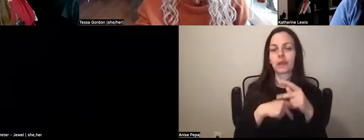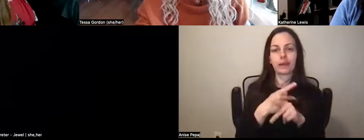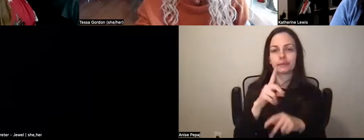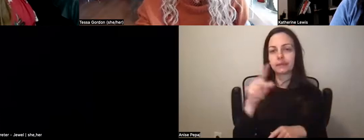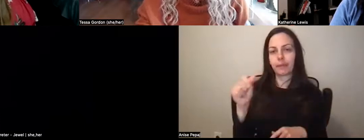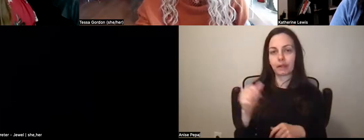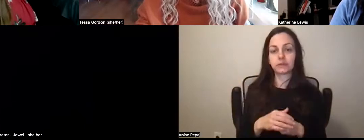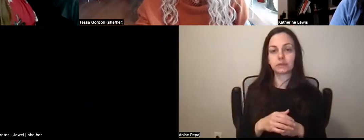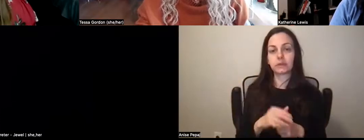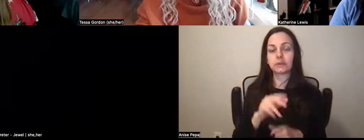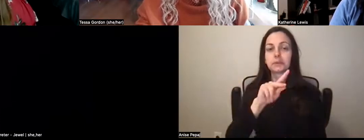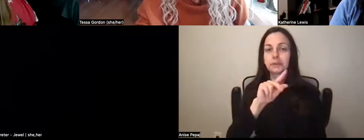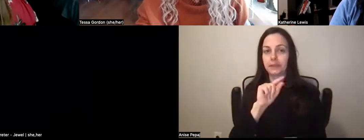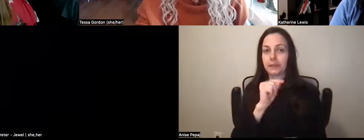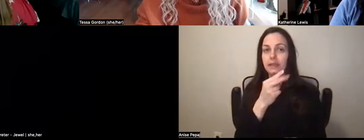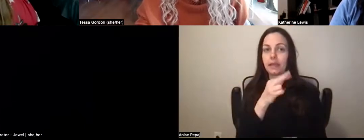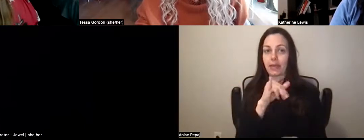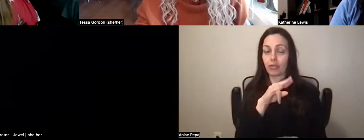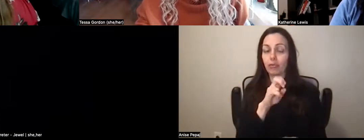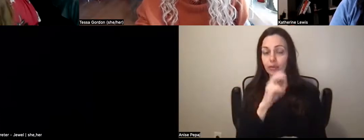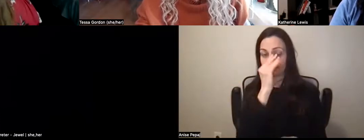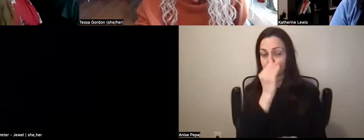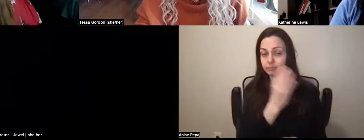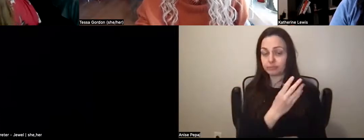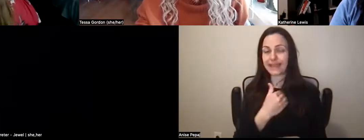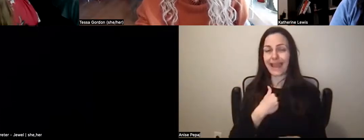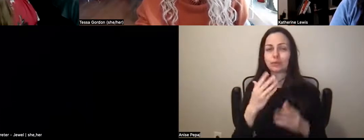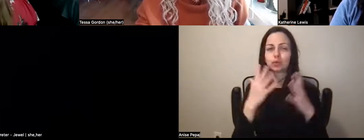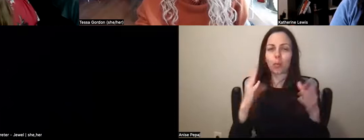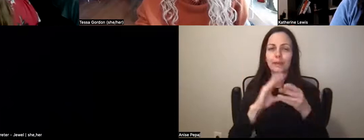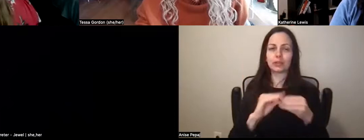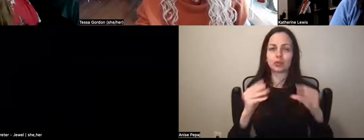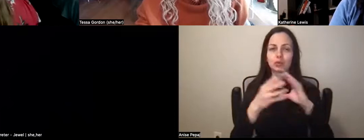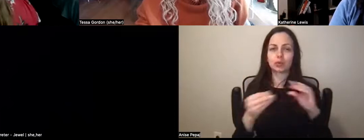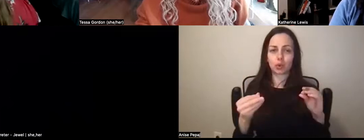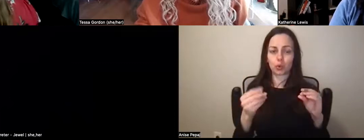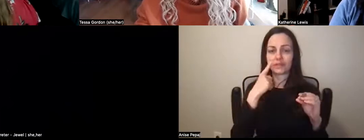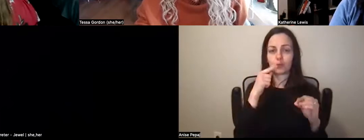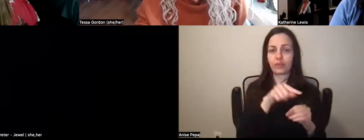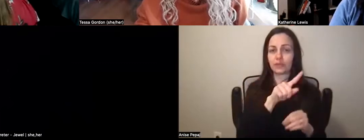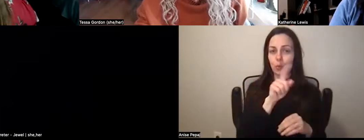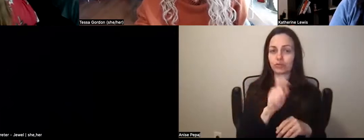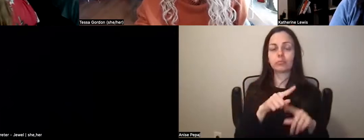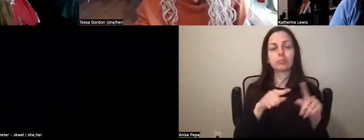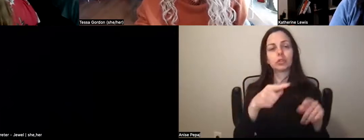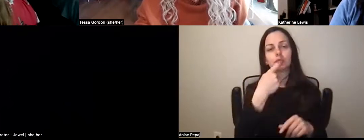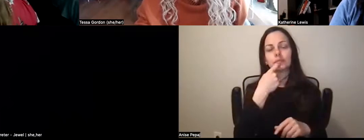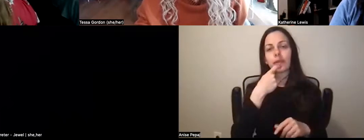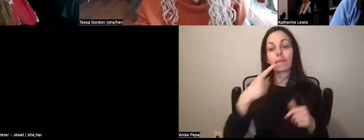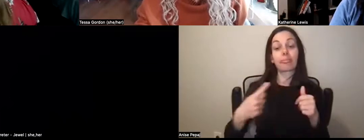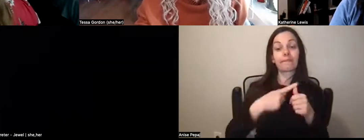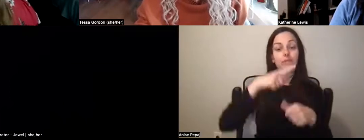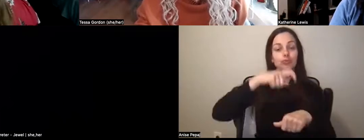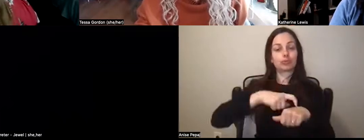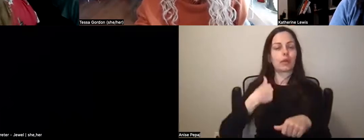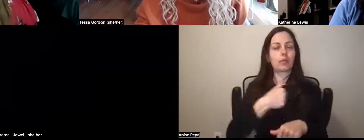Katherine, I have so many stories I could tell in response to this question, but you mentioned the first time that we sort